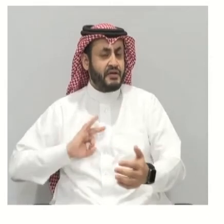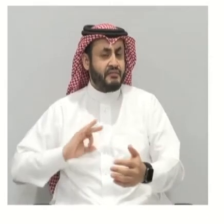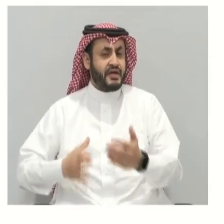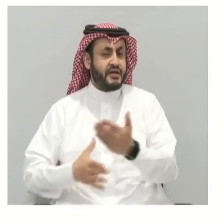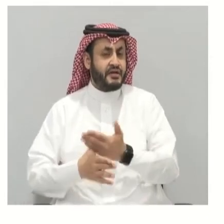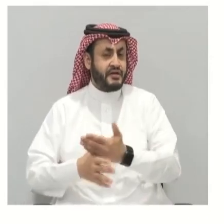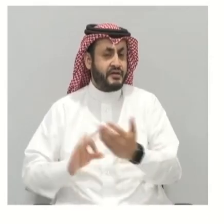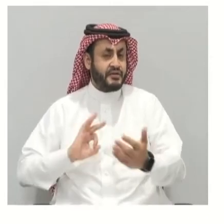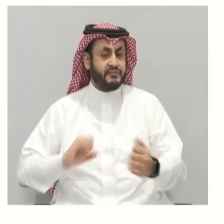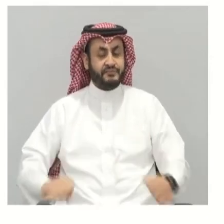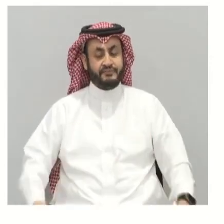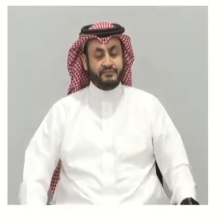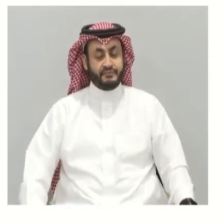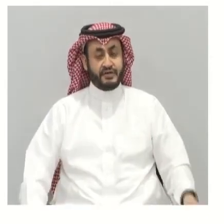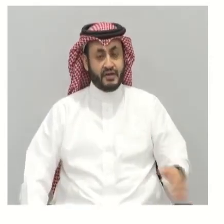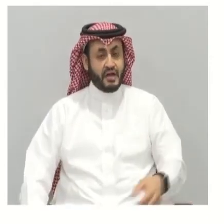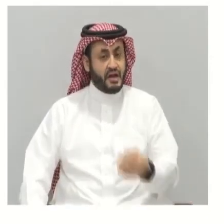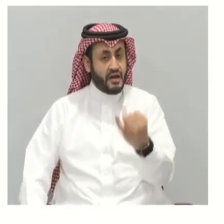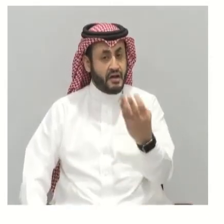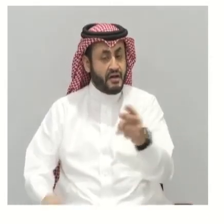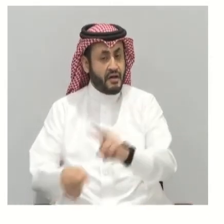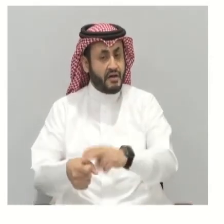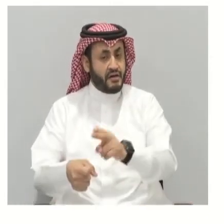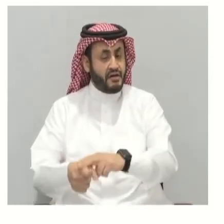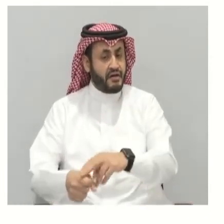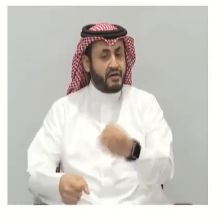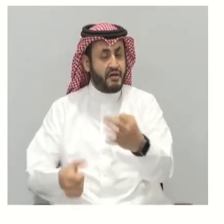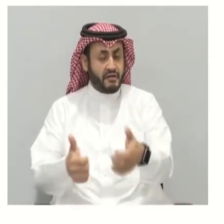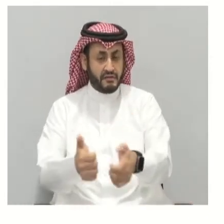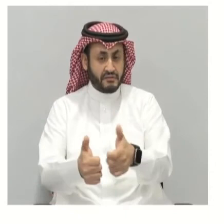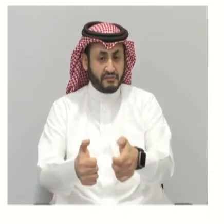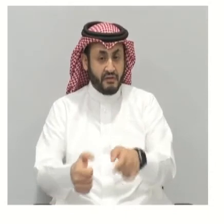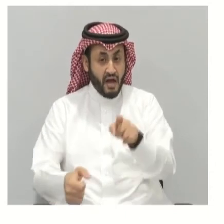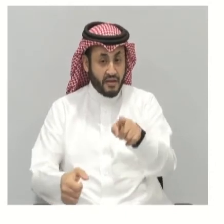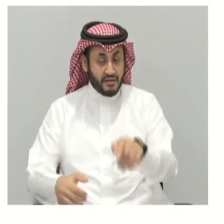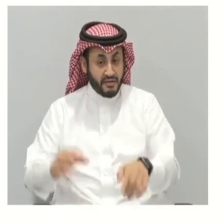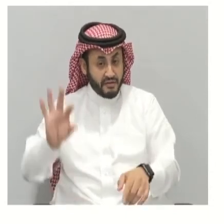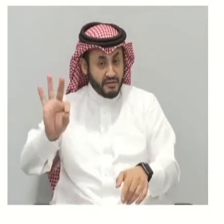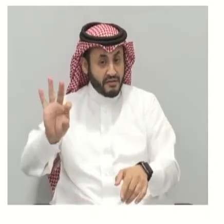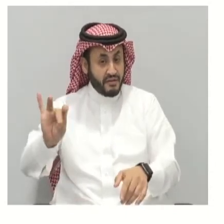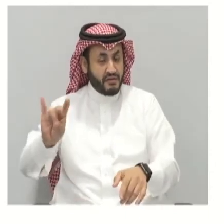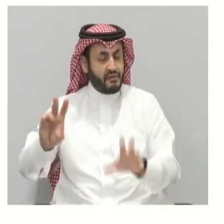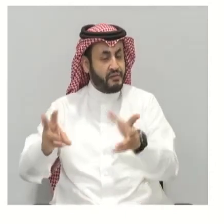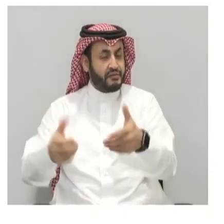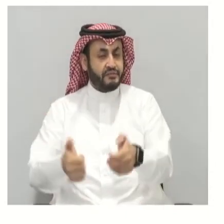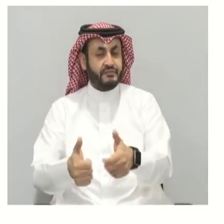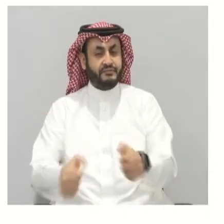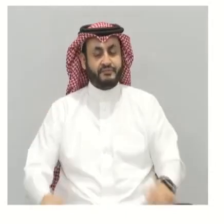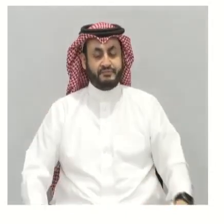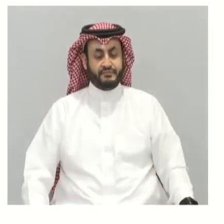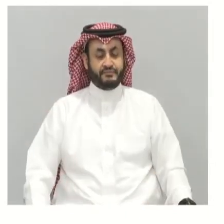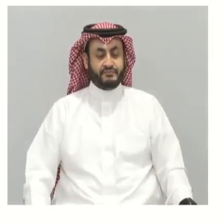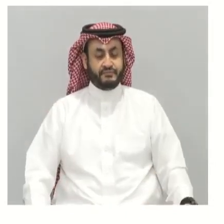Next one, how often do you play it? And are you good at the game? The last question here,